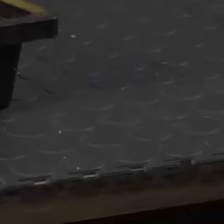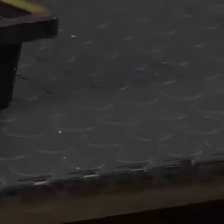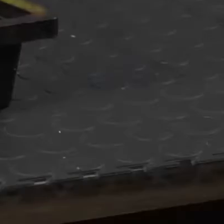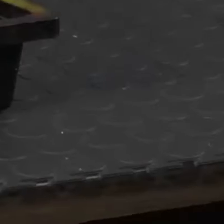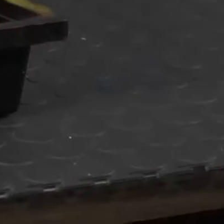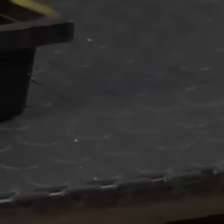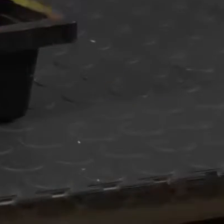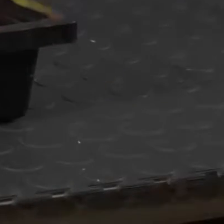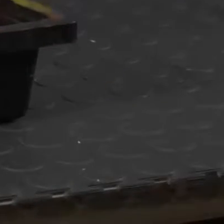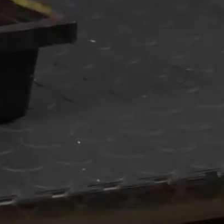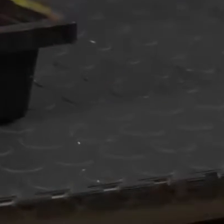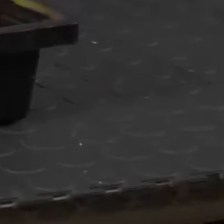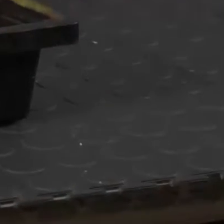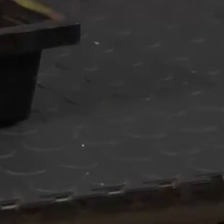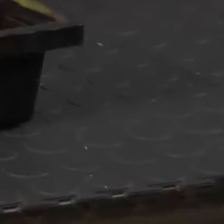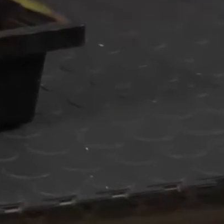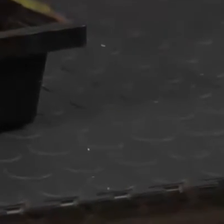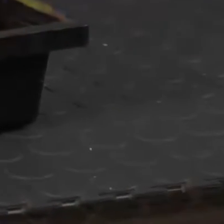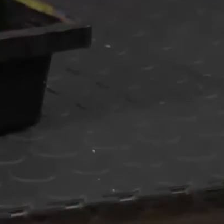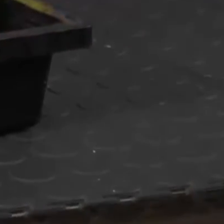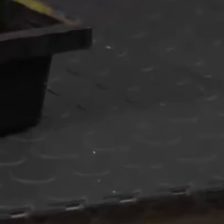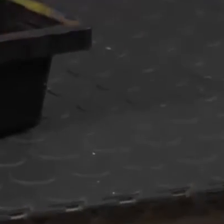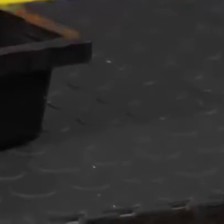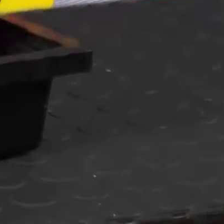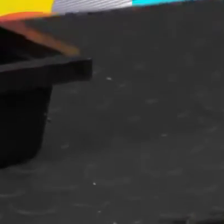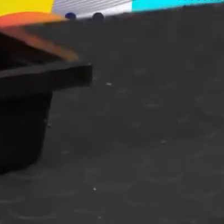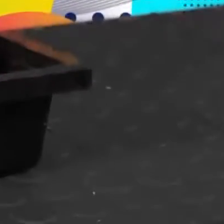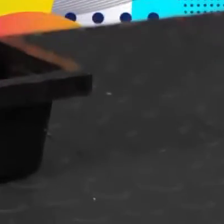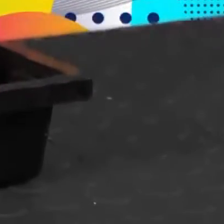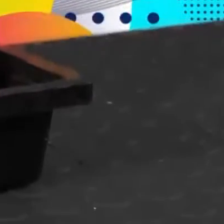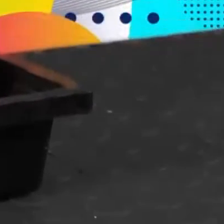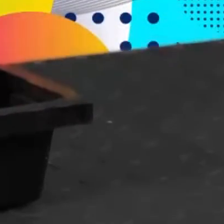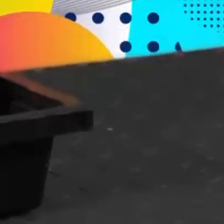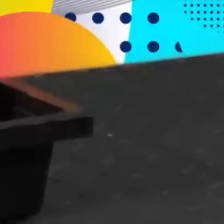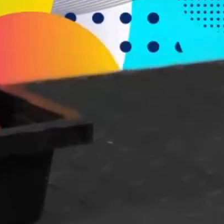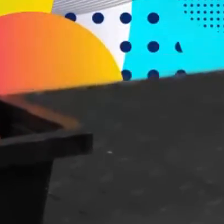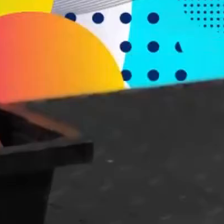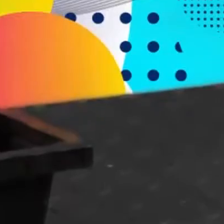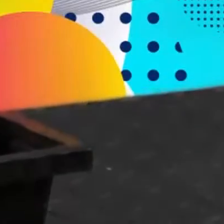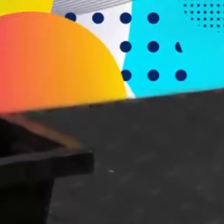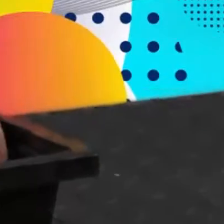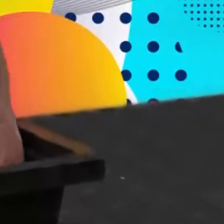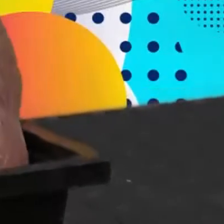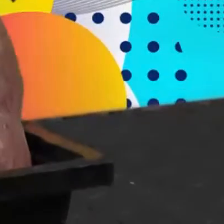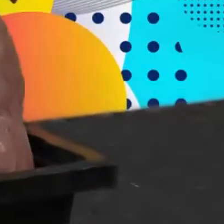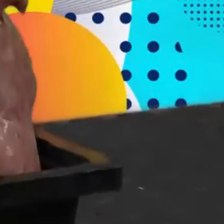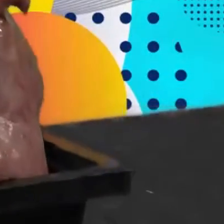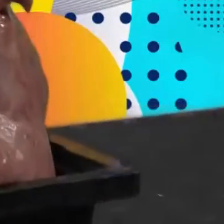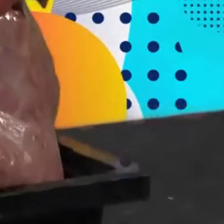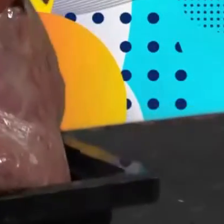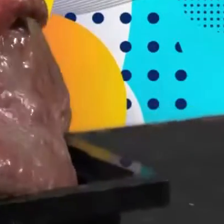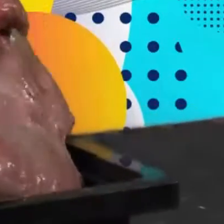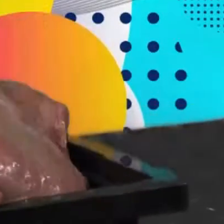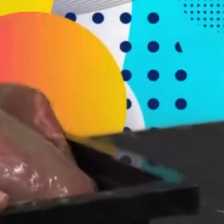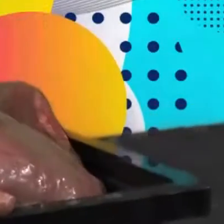area. Guys, what do you think? Look here. I'm going to hold this up. I'm going to hold this up. I'm going to hold this up. And guess